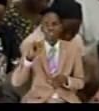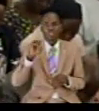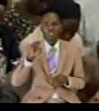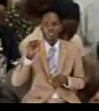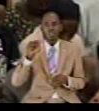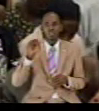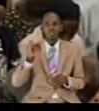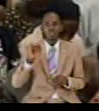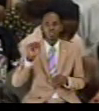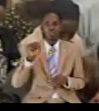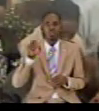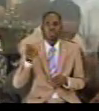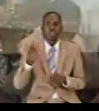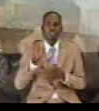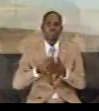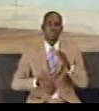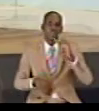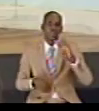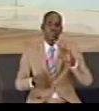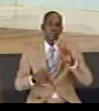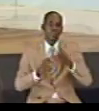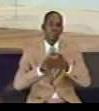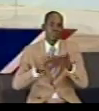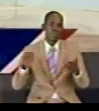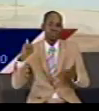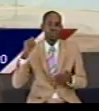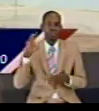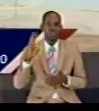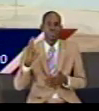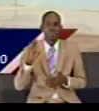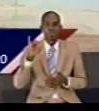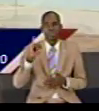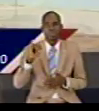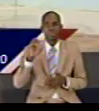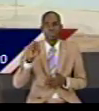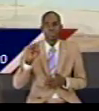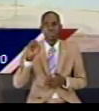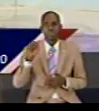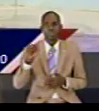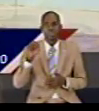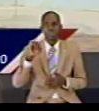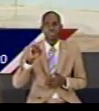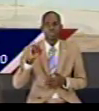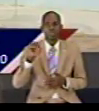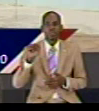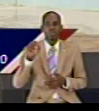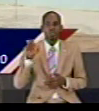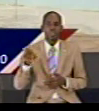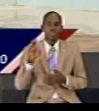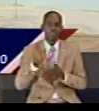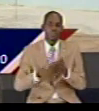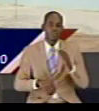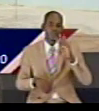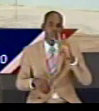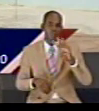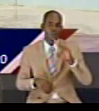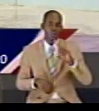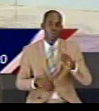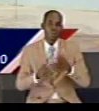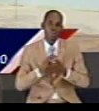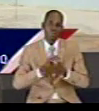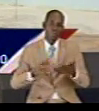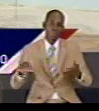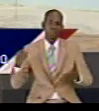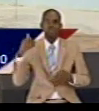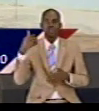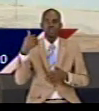41, reading from verse 17. Isaiah chapter 41,